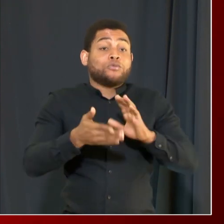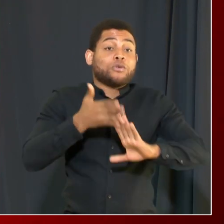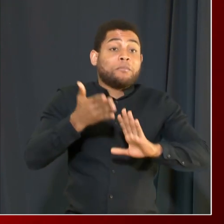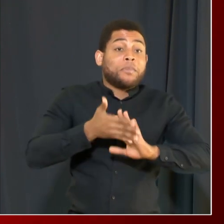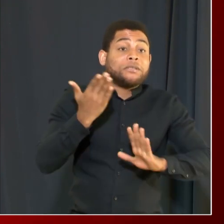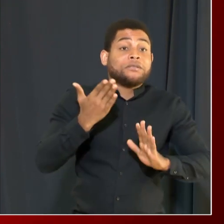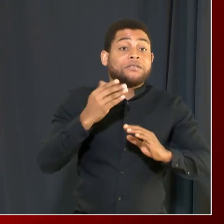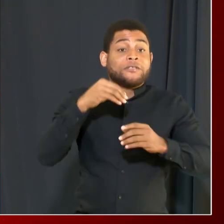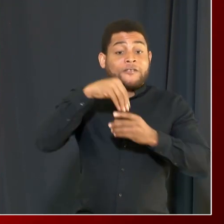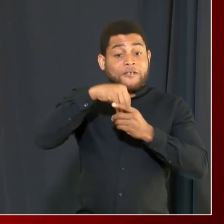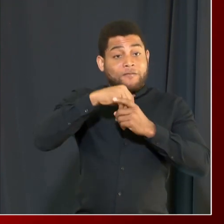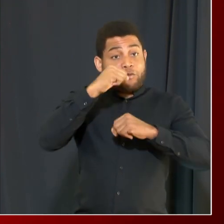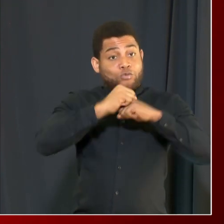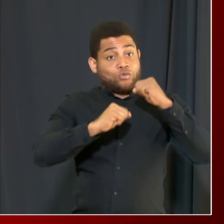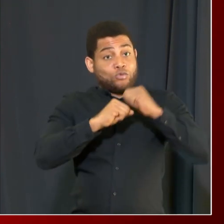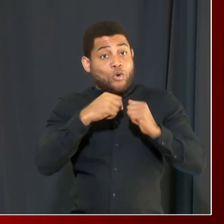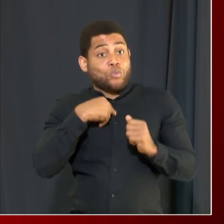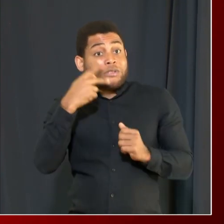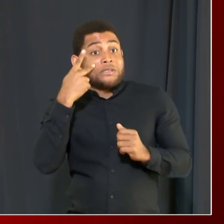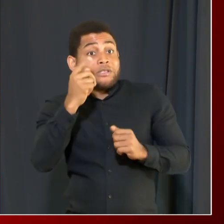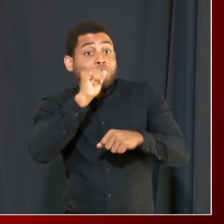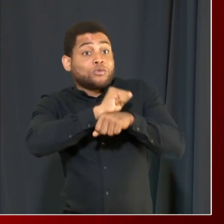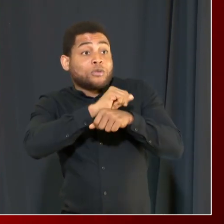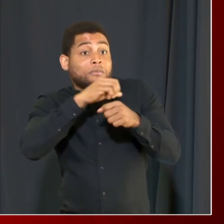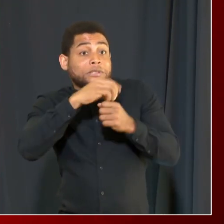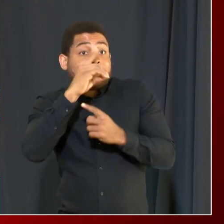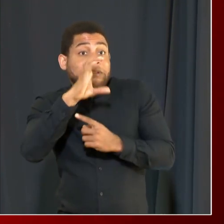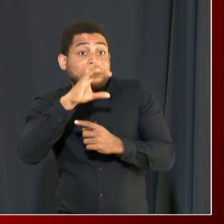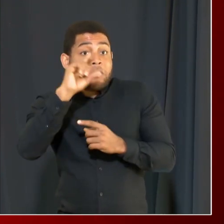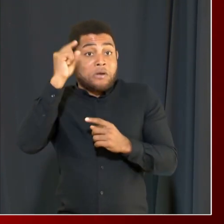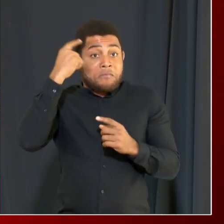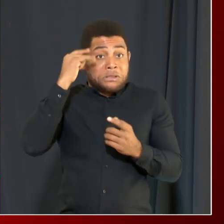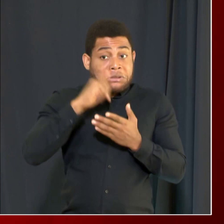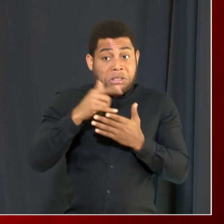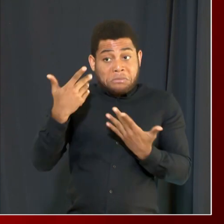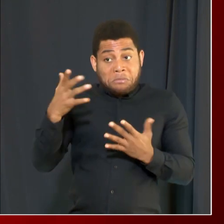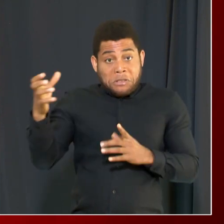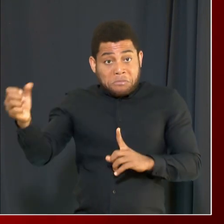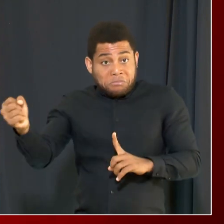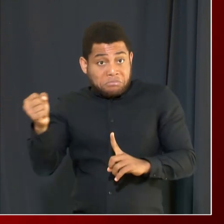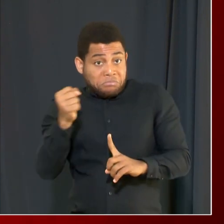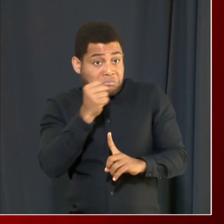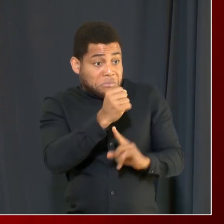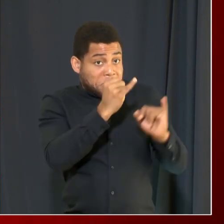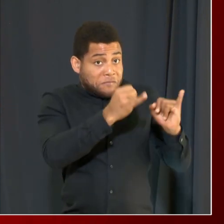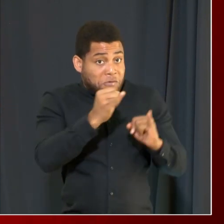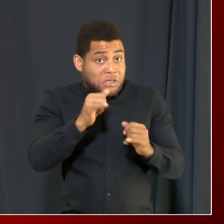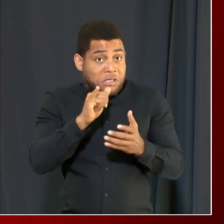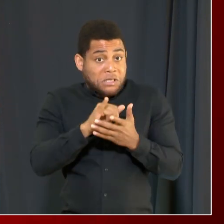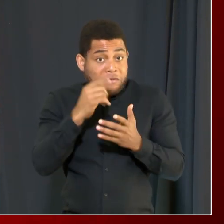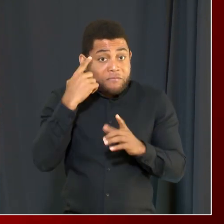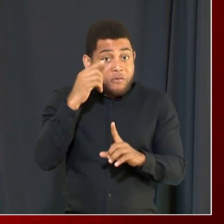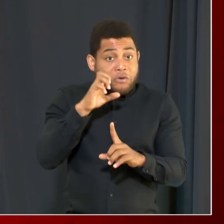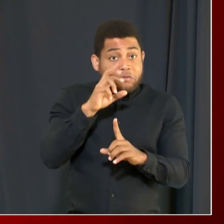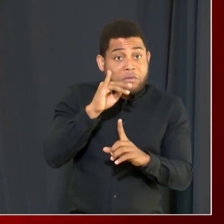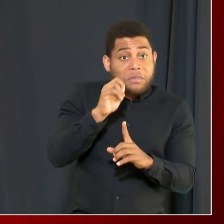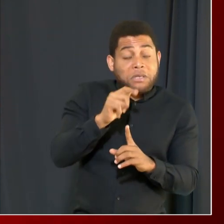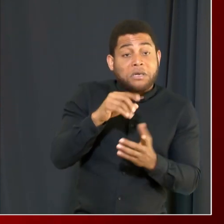jobs within DC government in which we can really place individuals who have criminal records who are caught up in